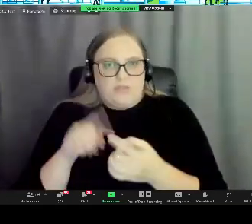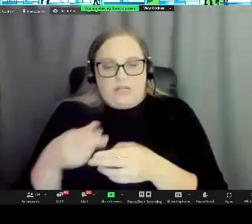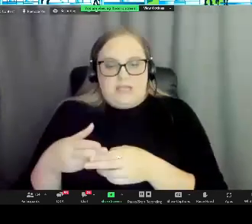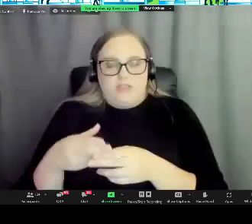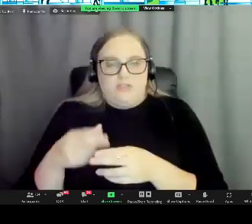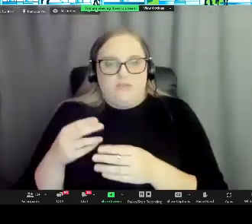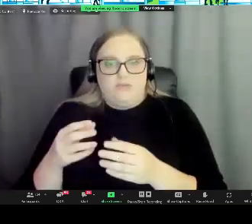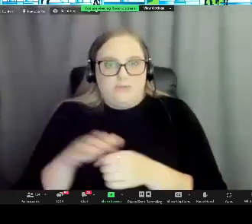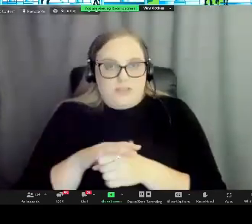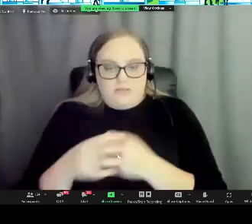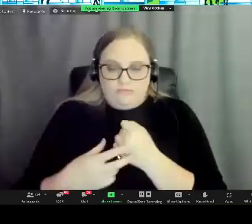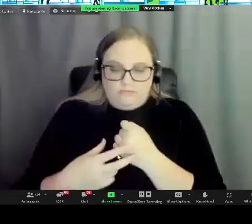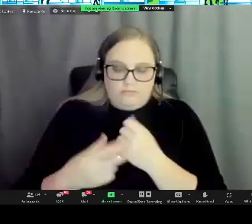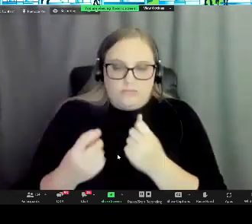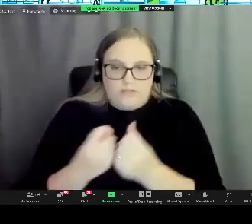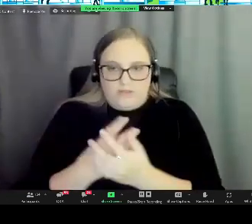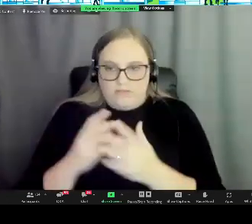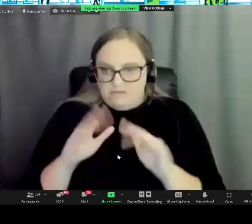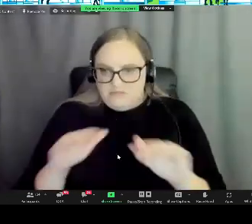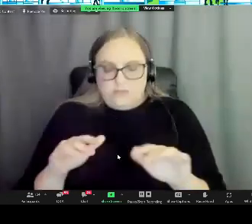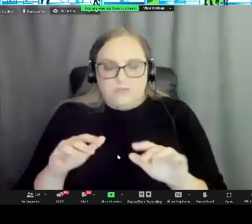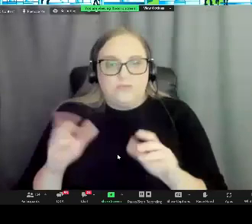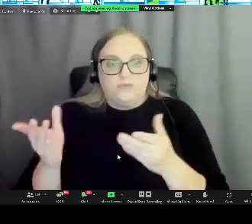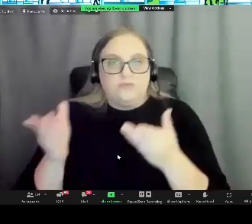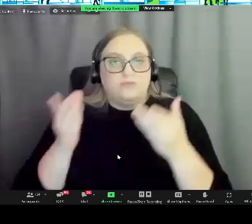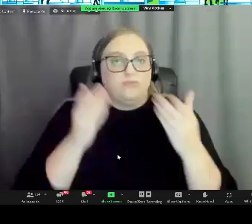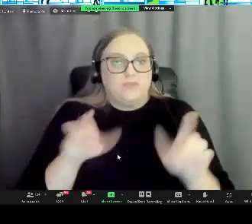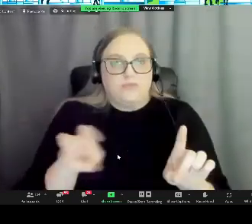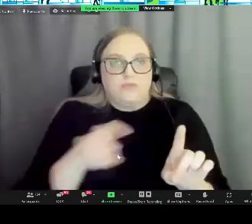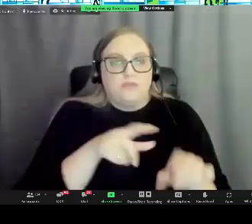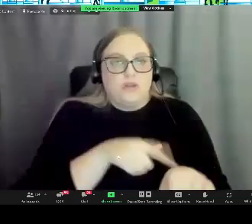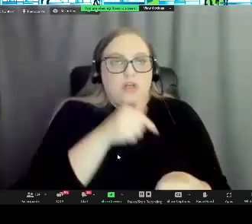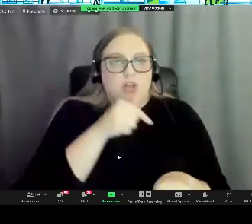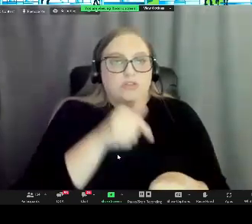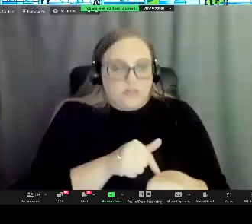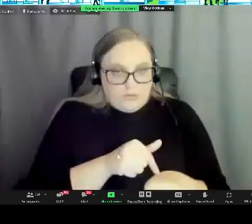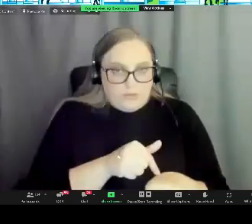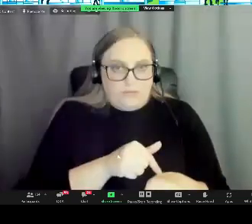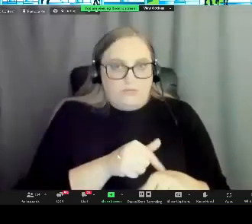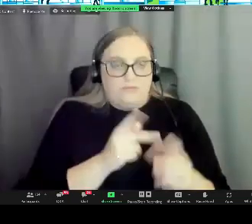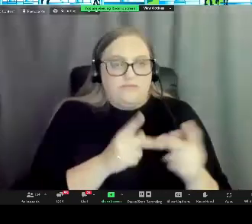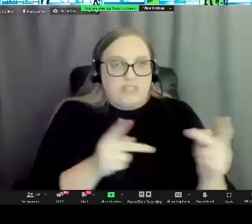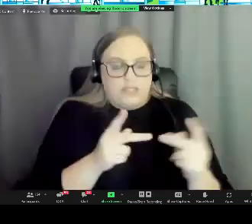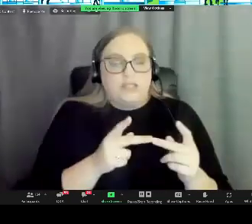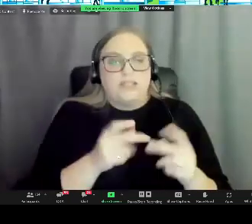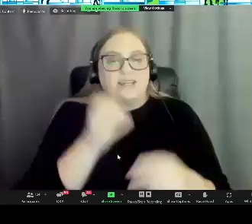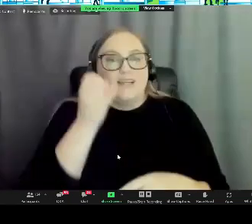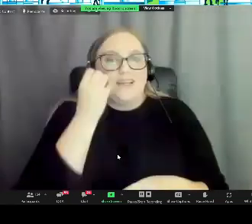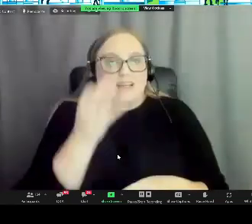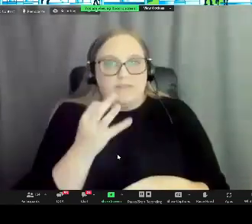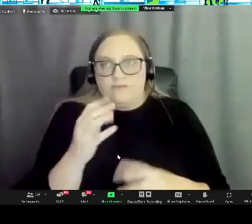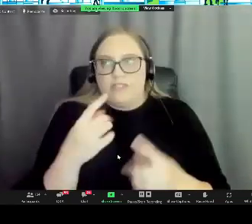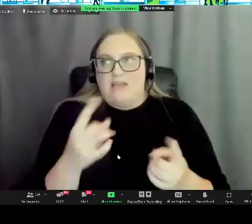whatever it needs to do to transfer to either a long-term repository, if that is ever brought on site, or to a